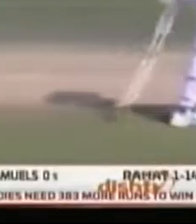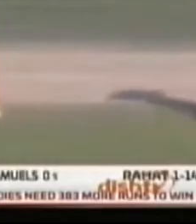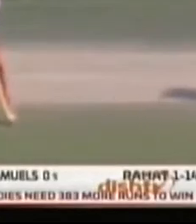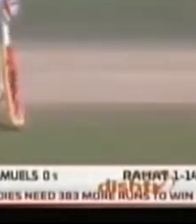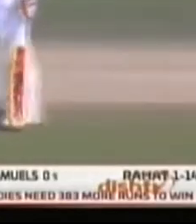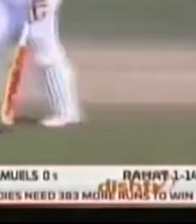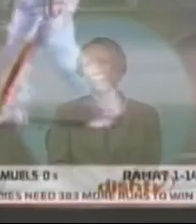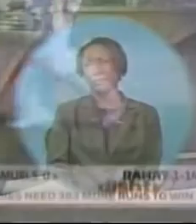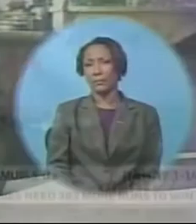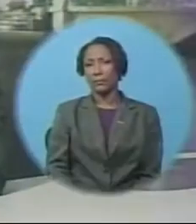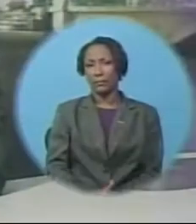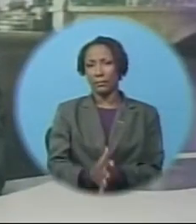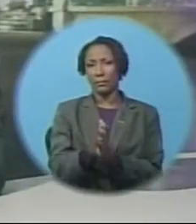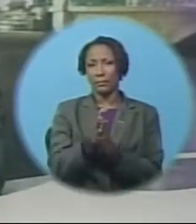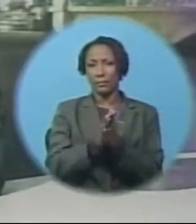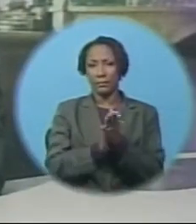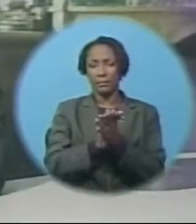100.